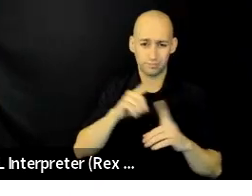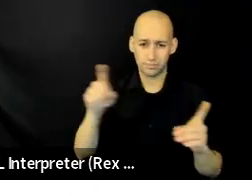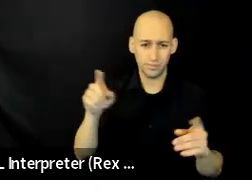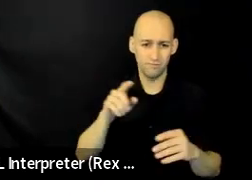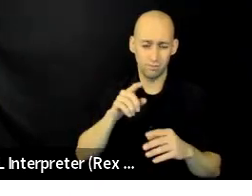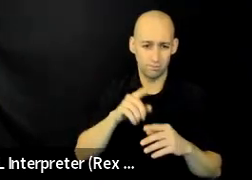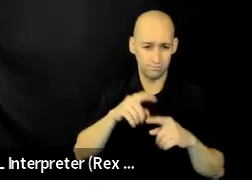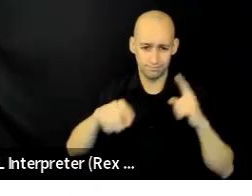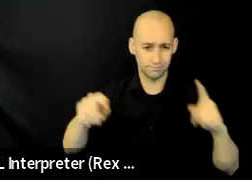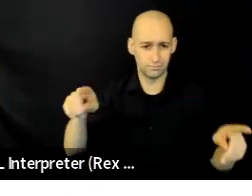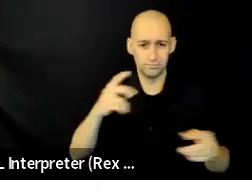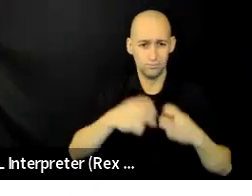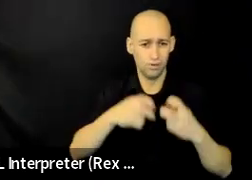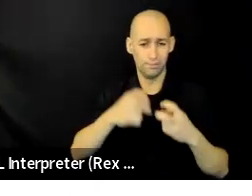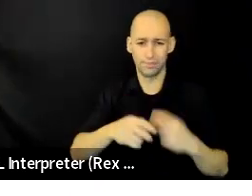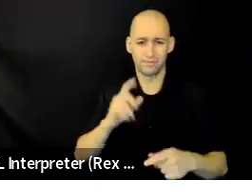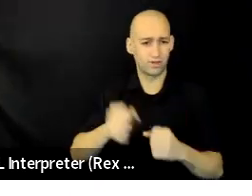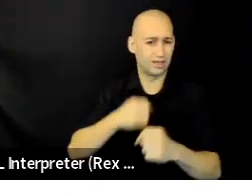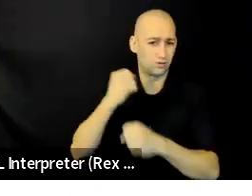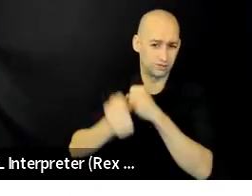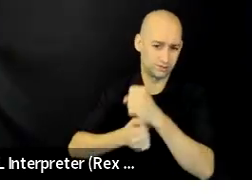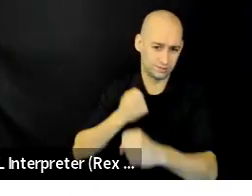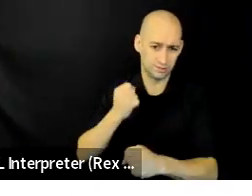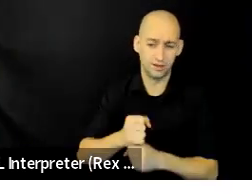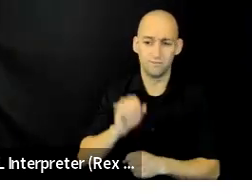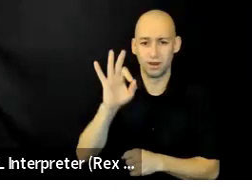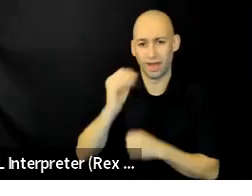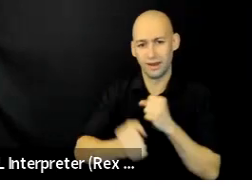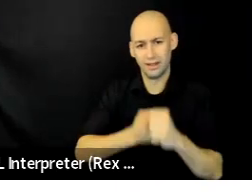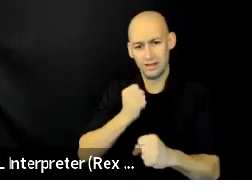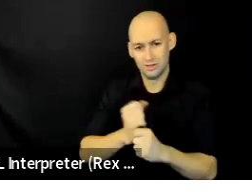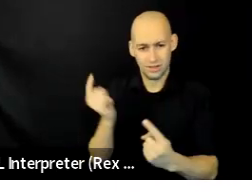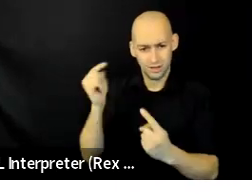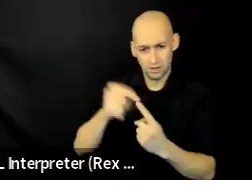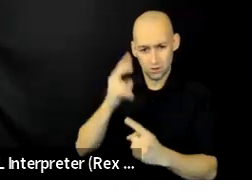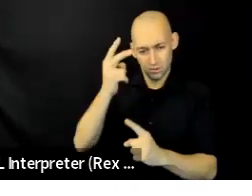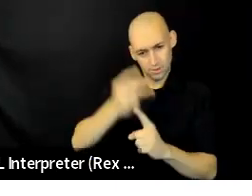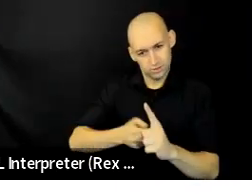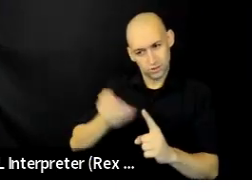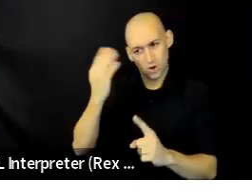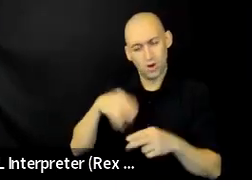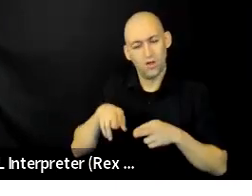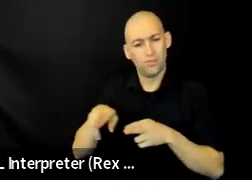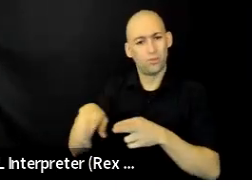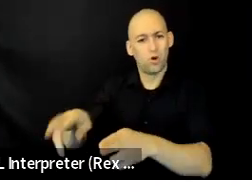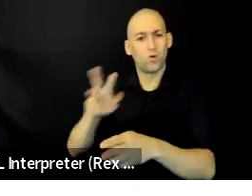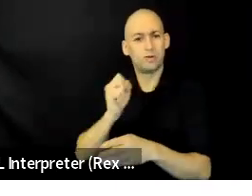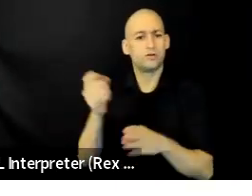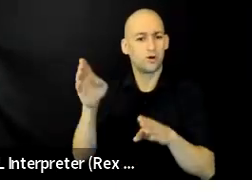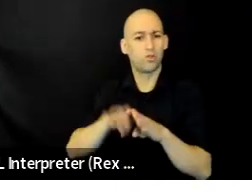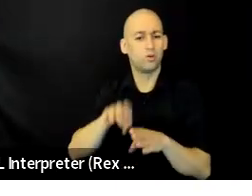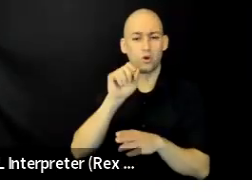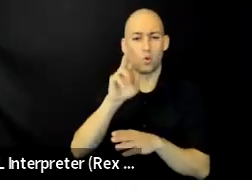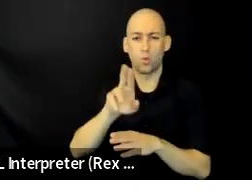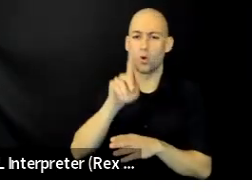number of years. In fact, in the last 9 years, up until 2 months ago, the road was either closed or down to